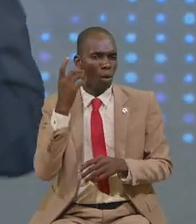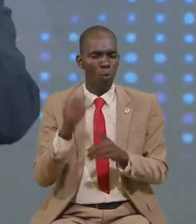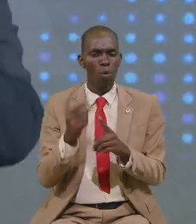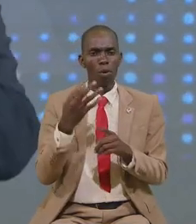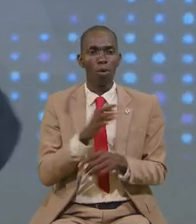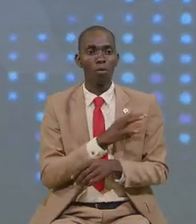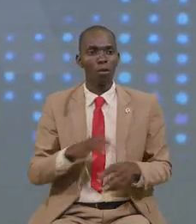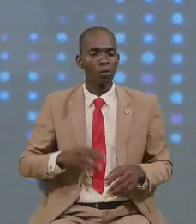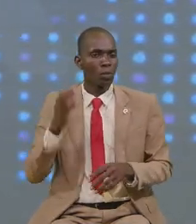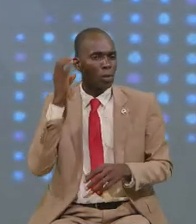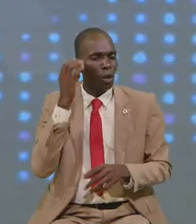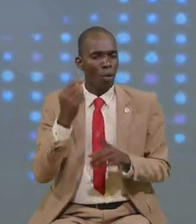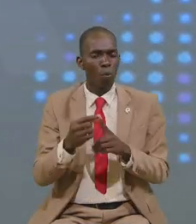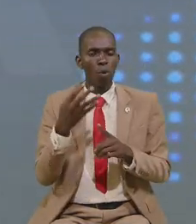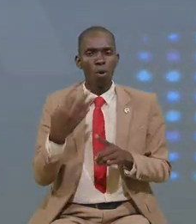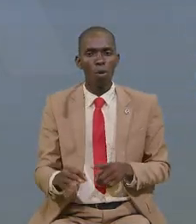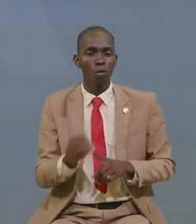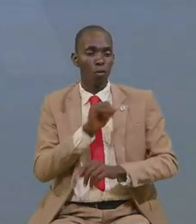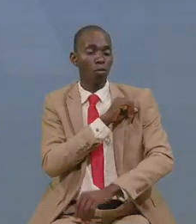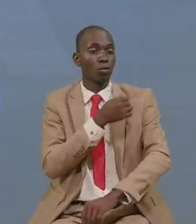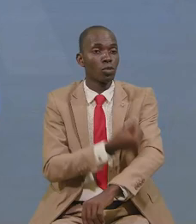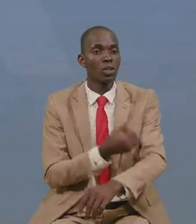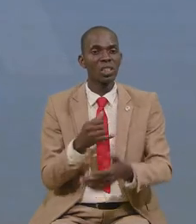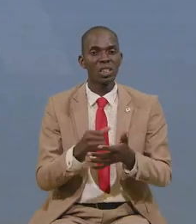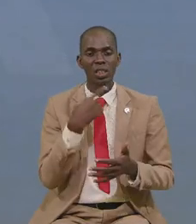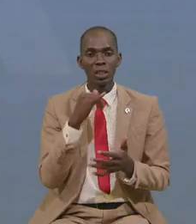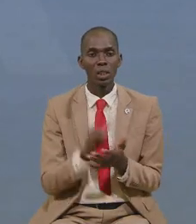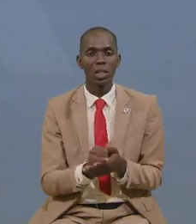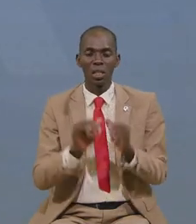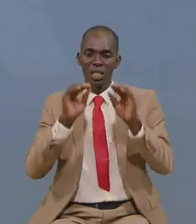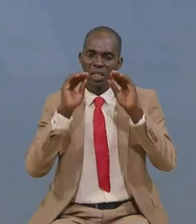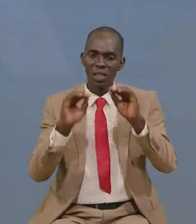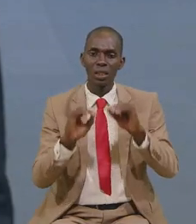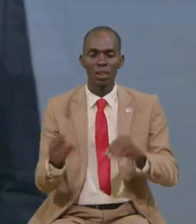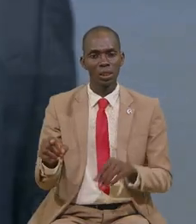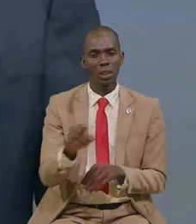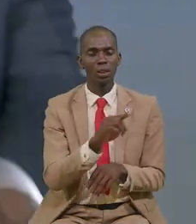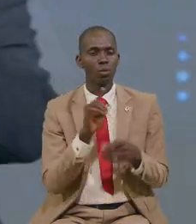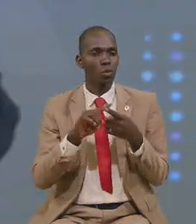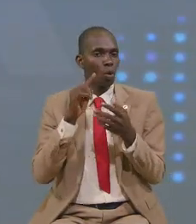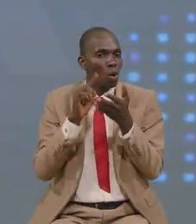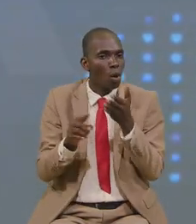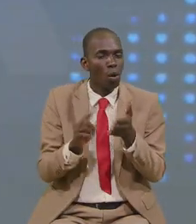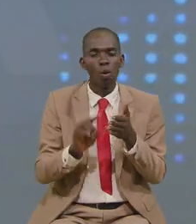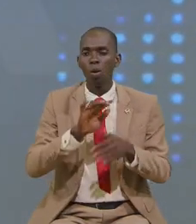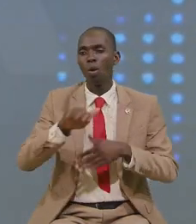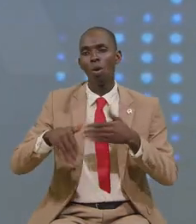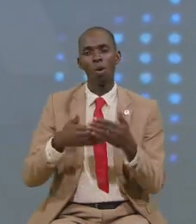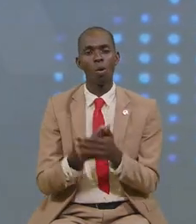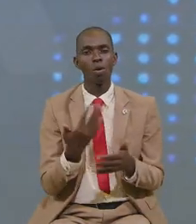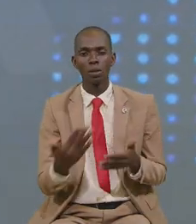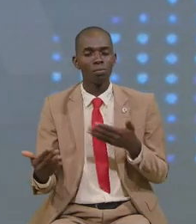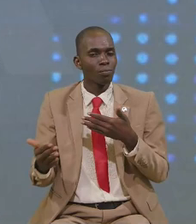one of all authority, he says, teaching them to observe all things whatsoever I